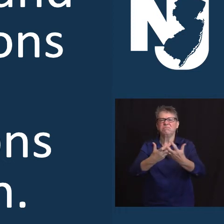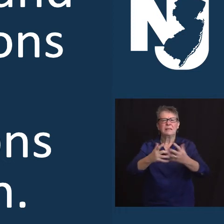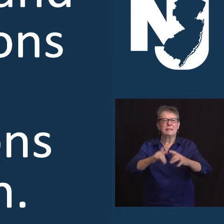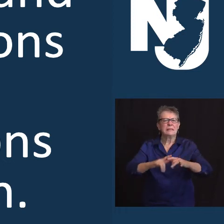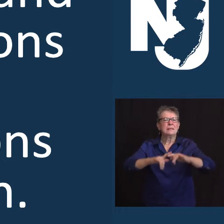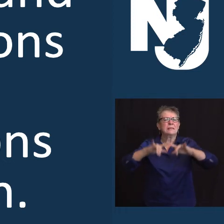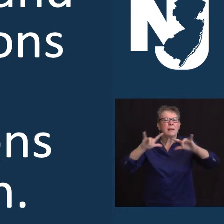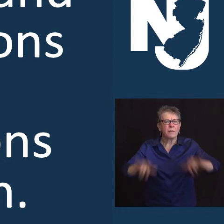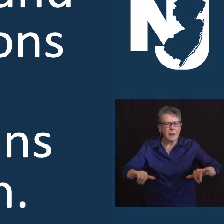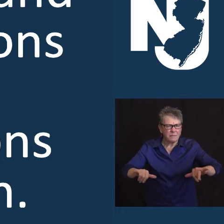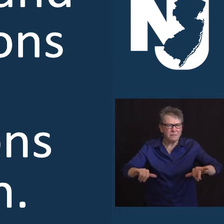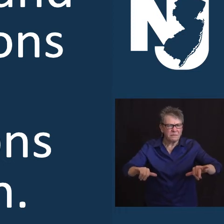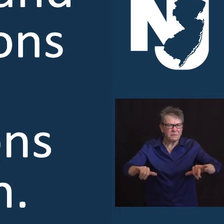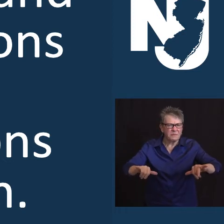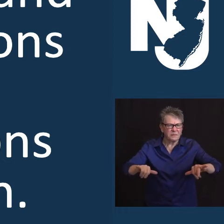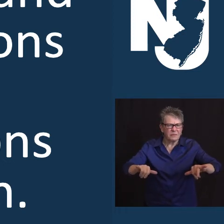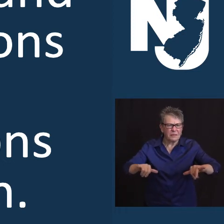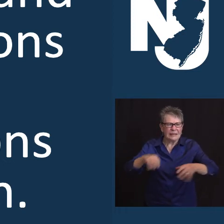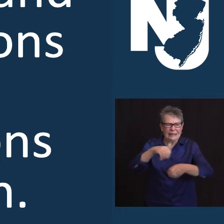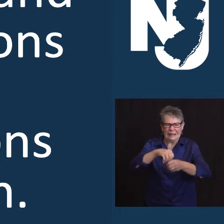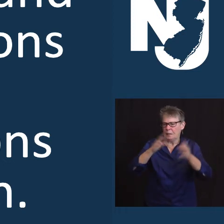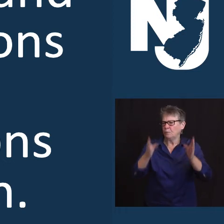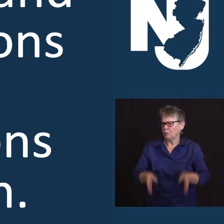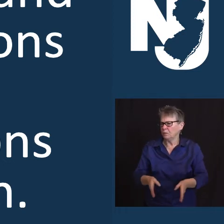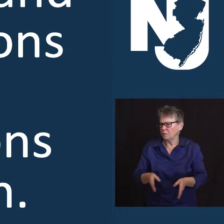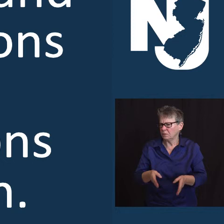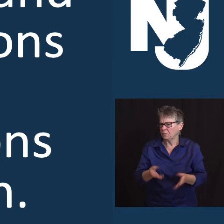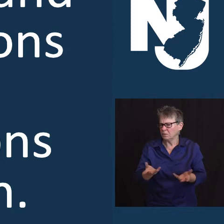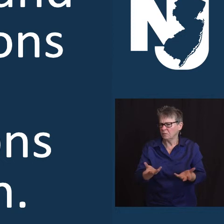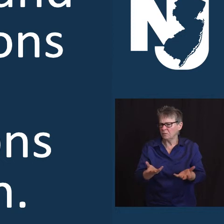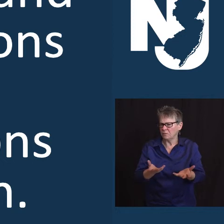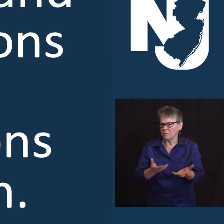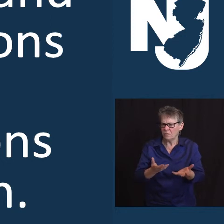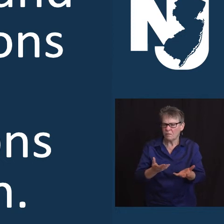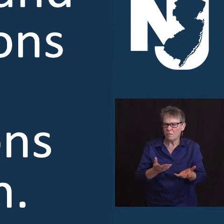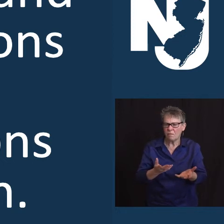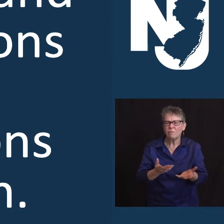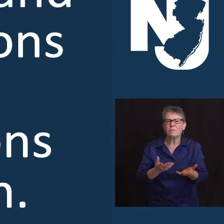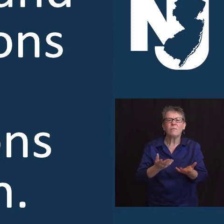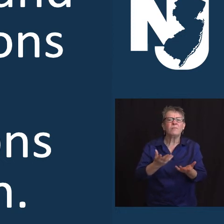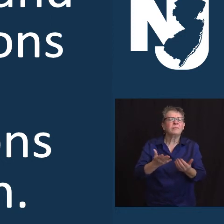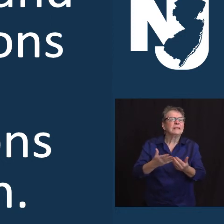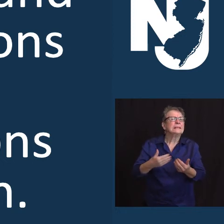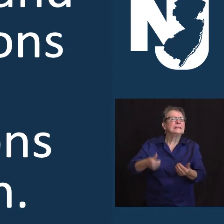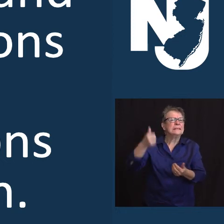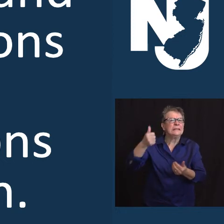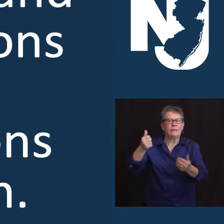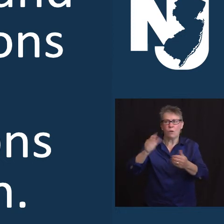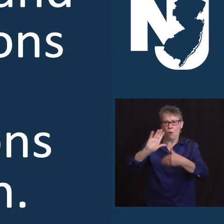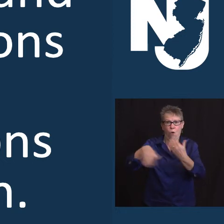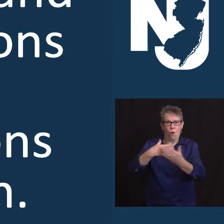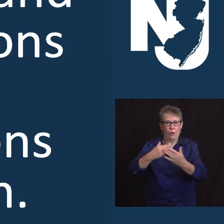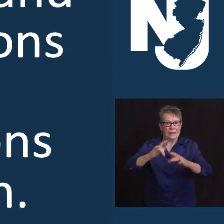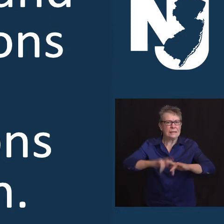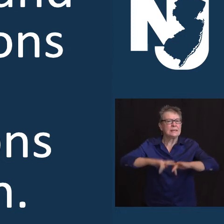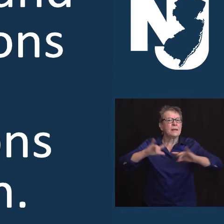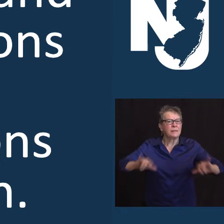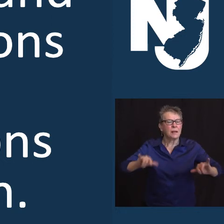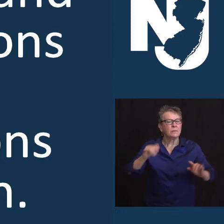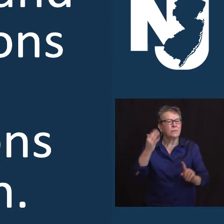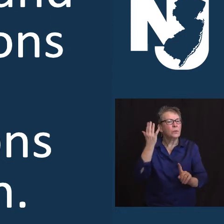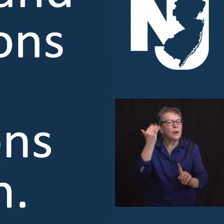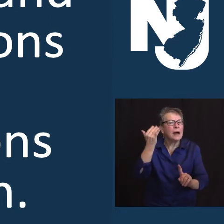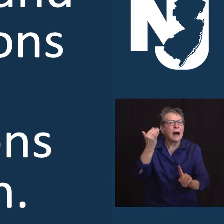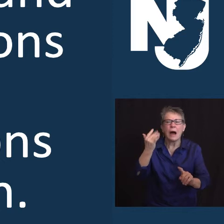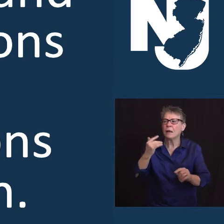in order to conserve the state's resources and reduce the burden on local election officials. So today